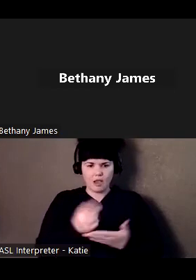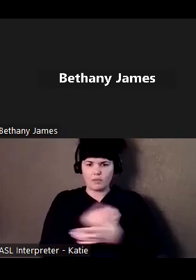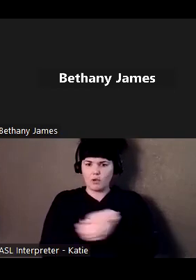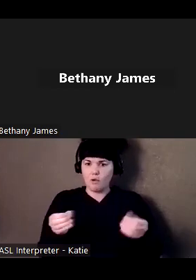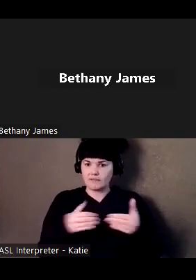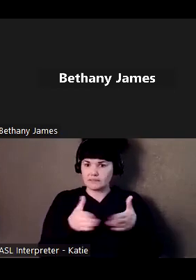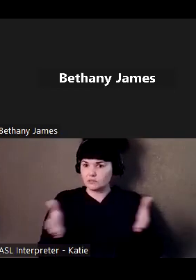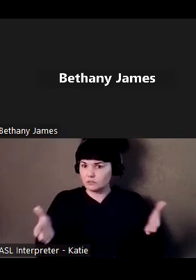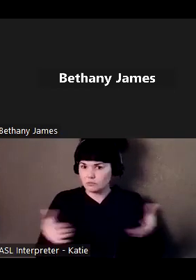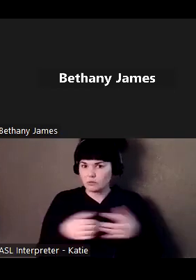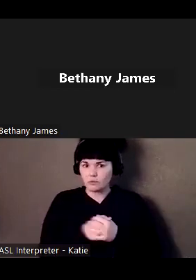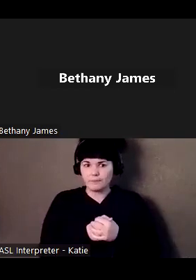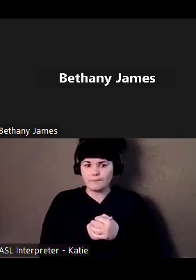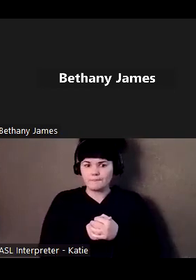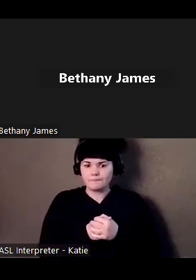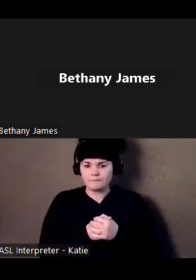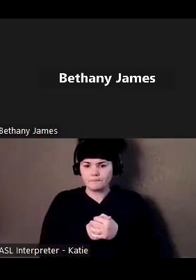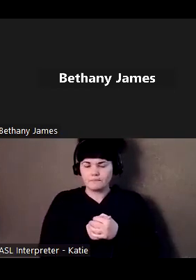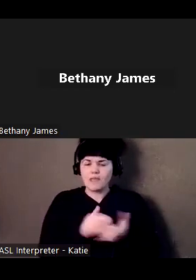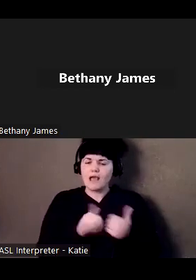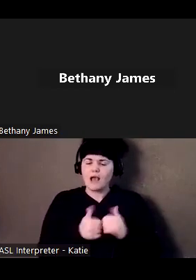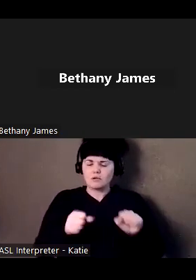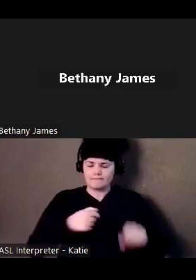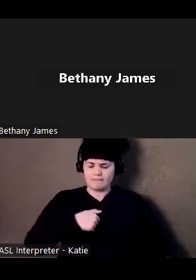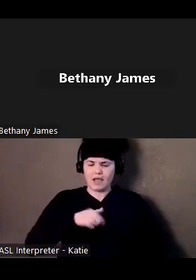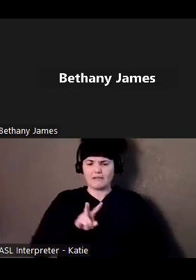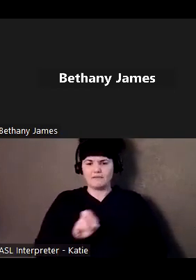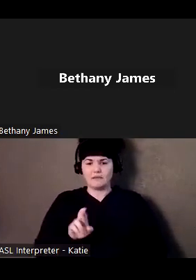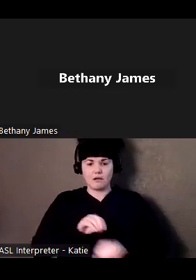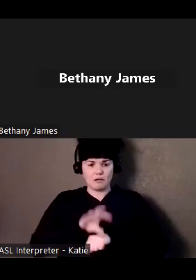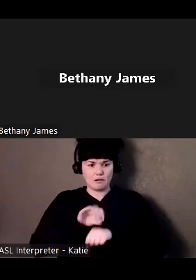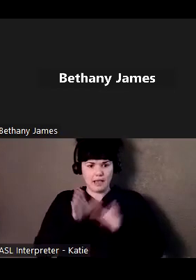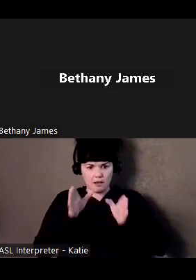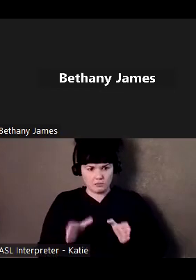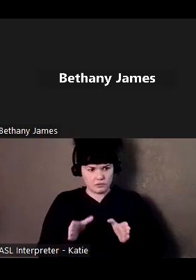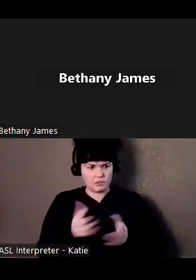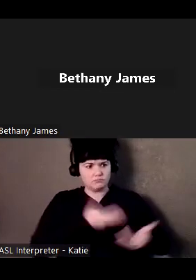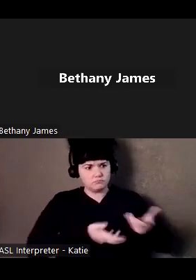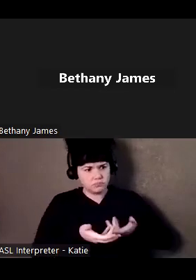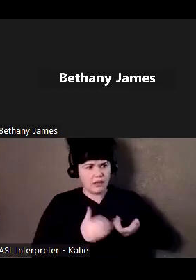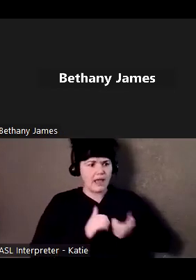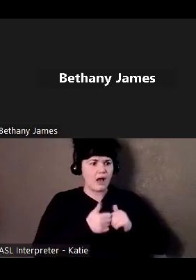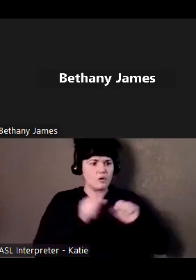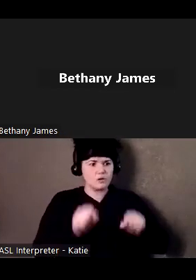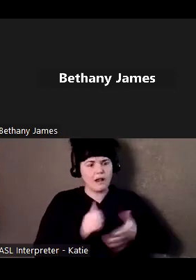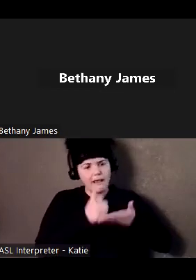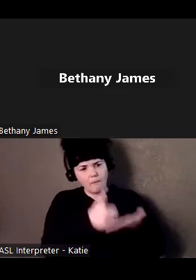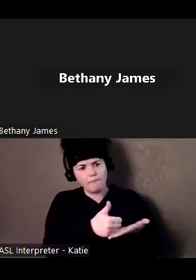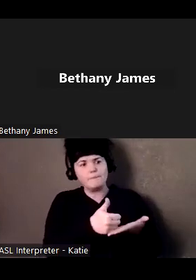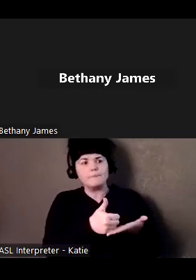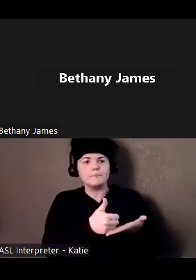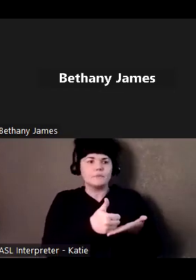and what were ways that I, as a VR counselor engaging with my clients, could kind of help them